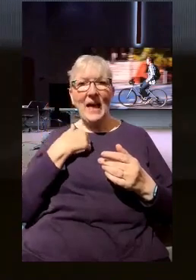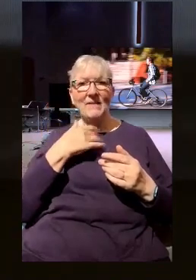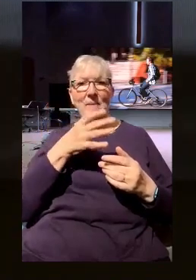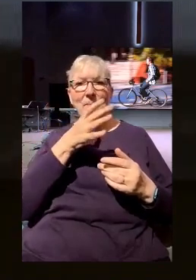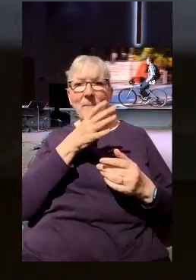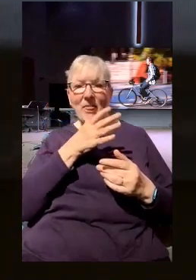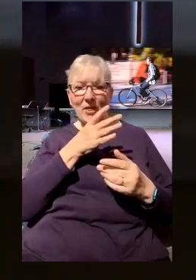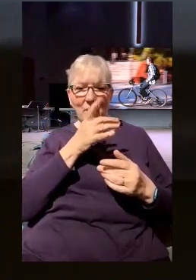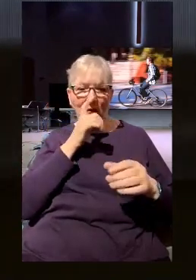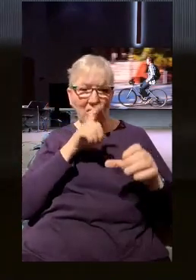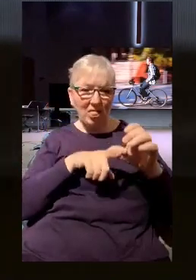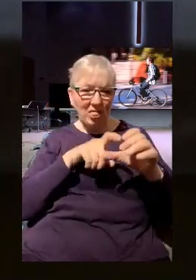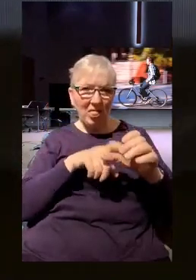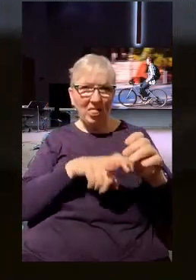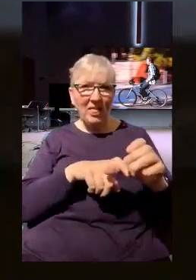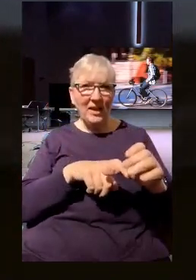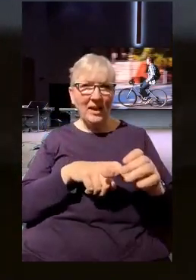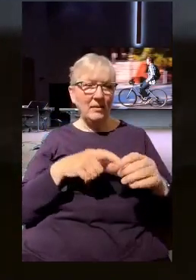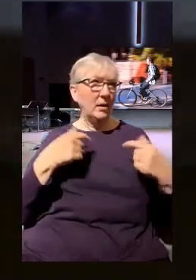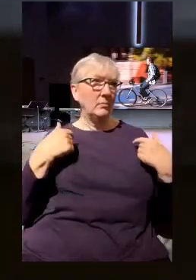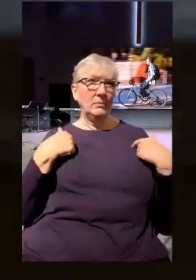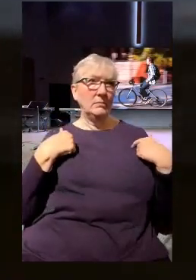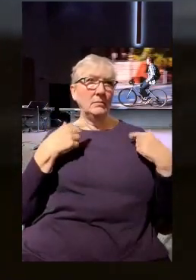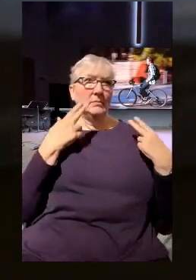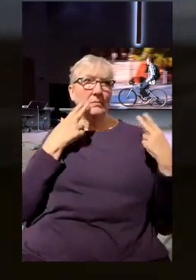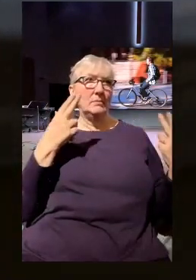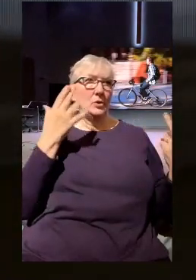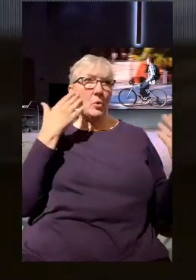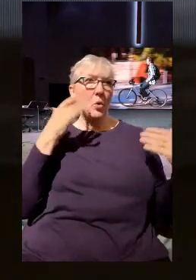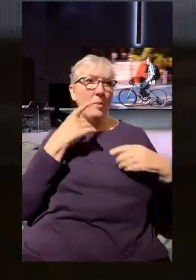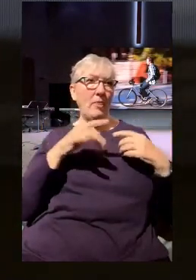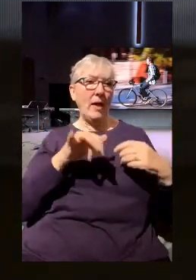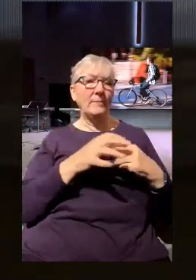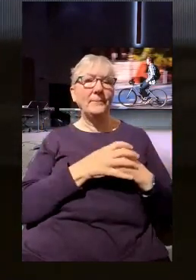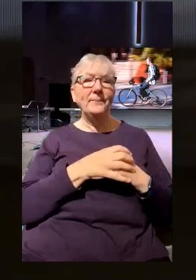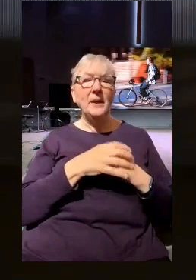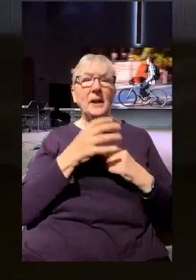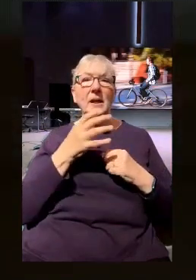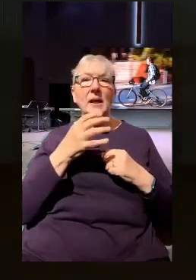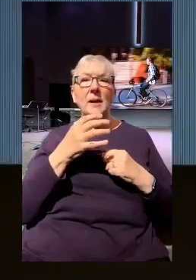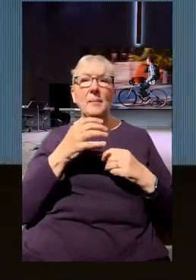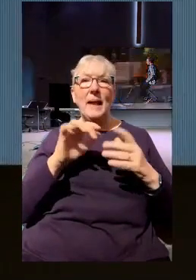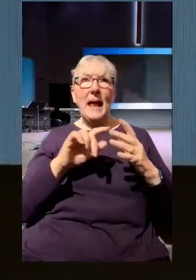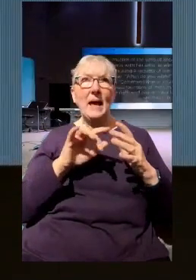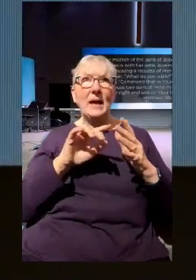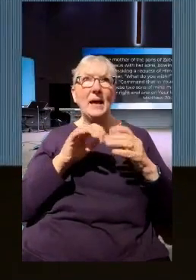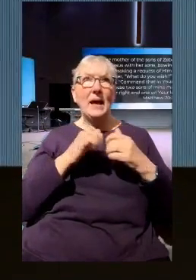I wouldn't know anything about that. But here's how it kicks off.